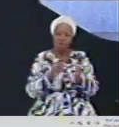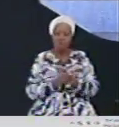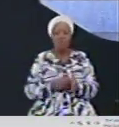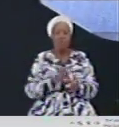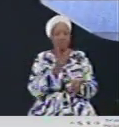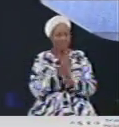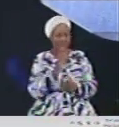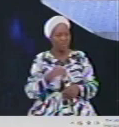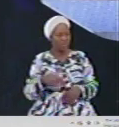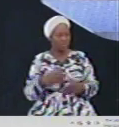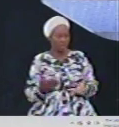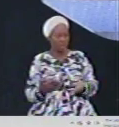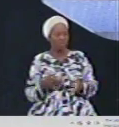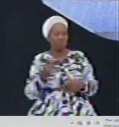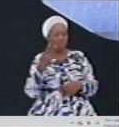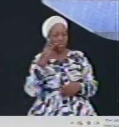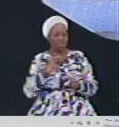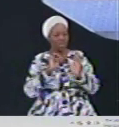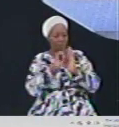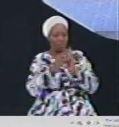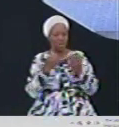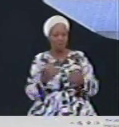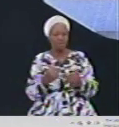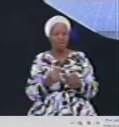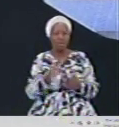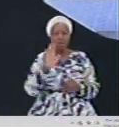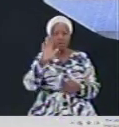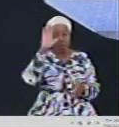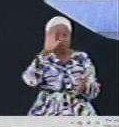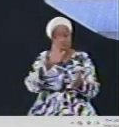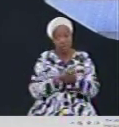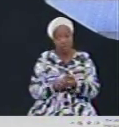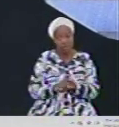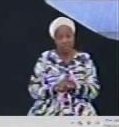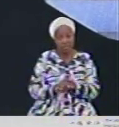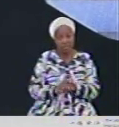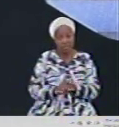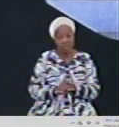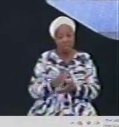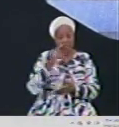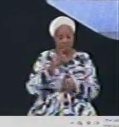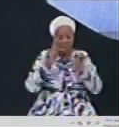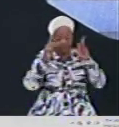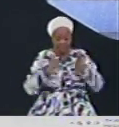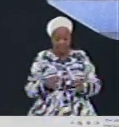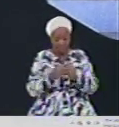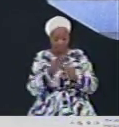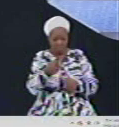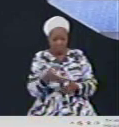let's say, for example, your husband was physically with you.